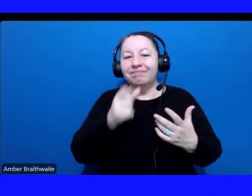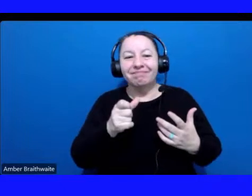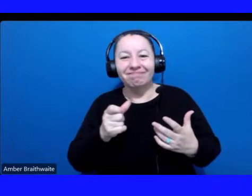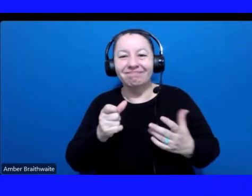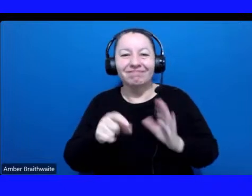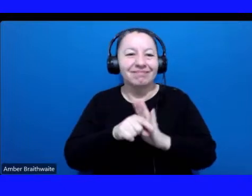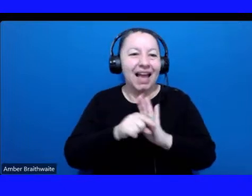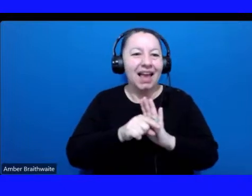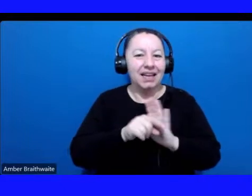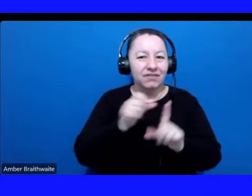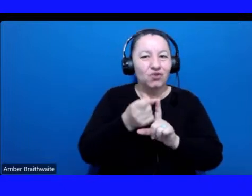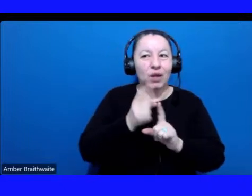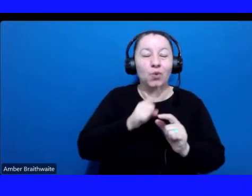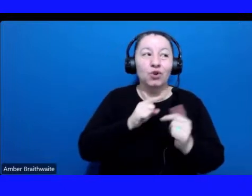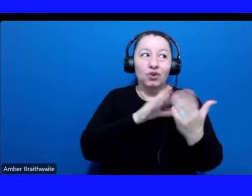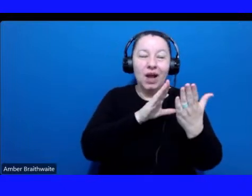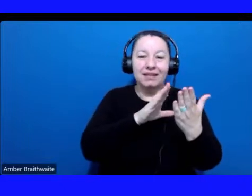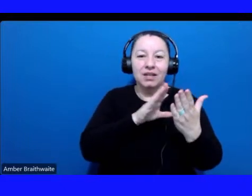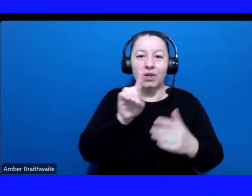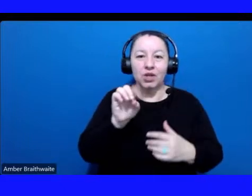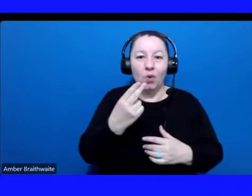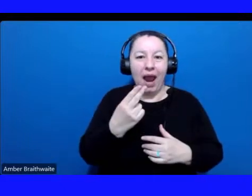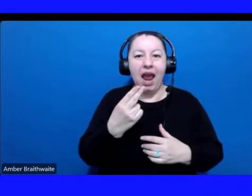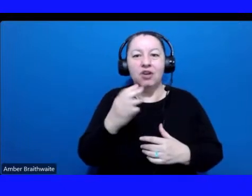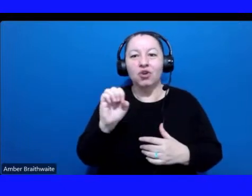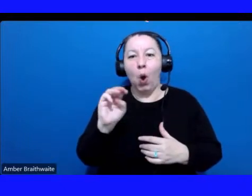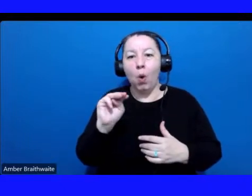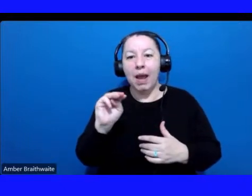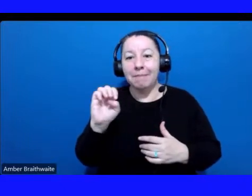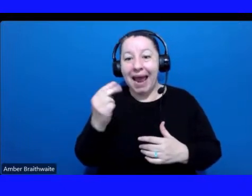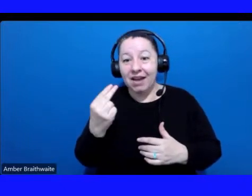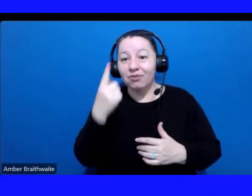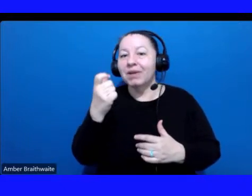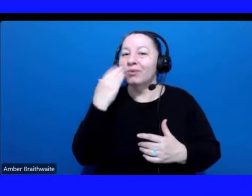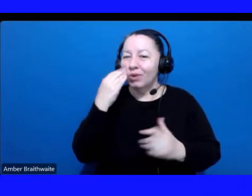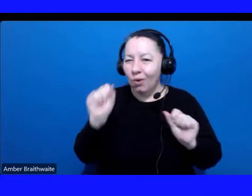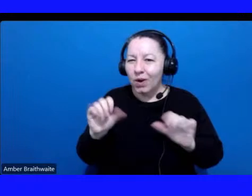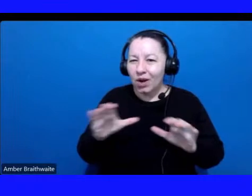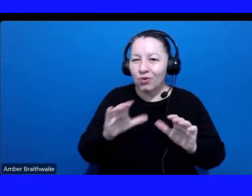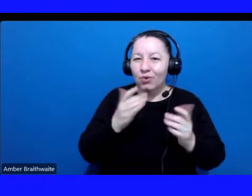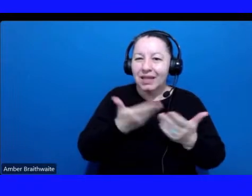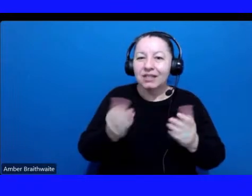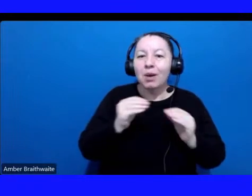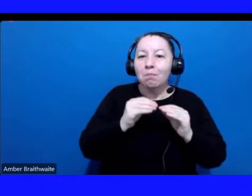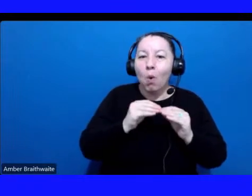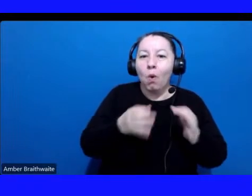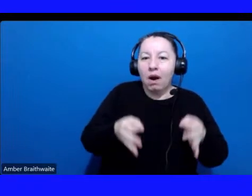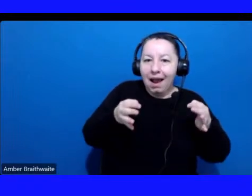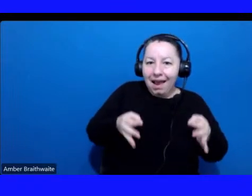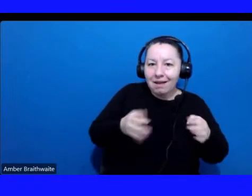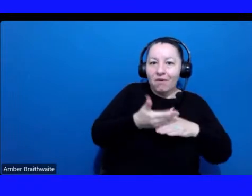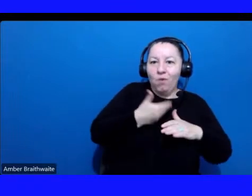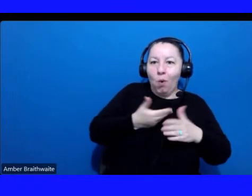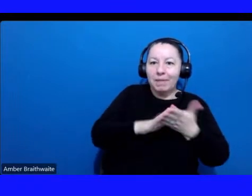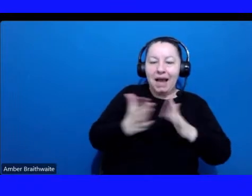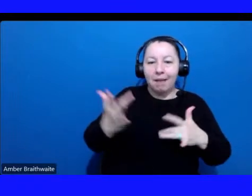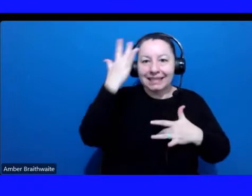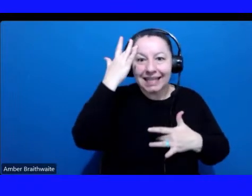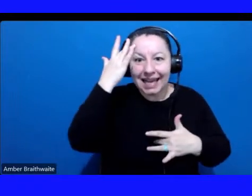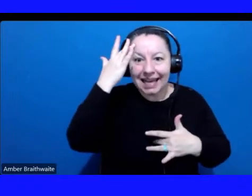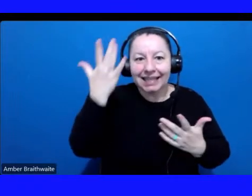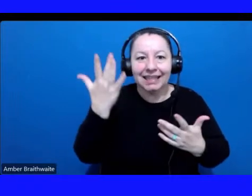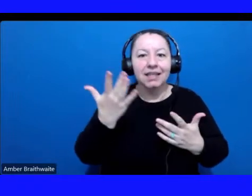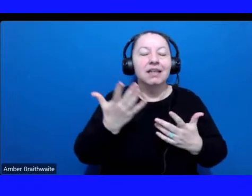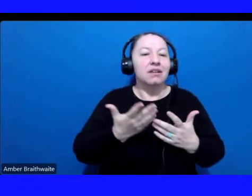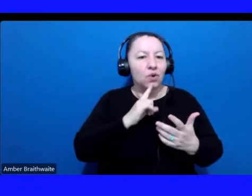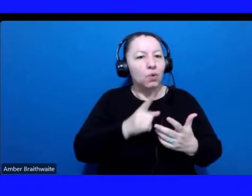We are working very hard at expanding the women's health model from Wendy's model, which is focused on higher risk